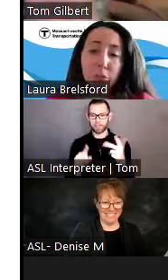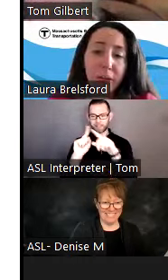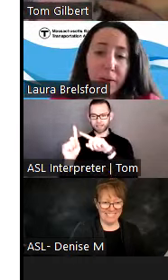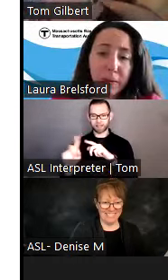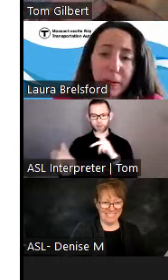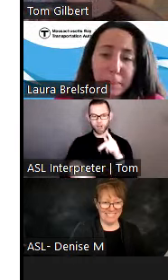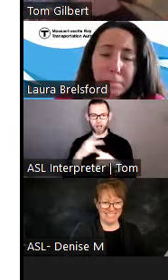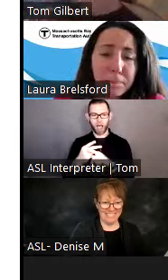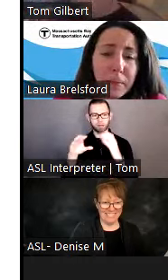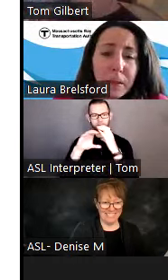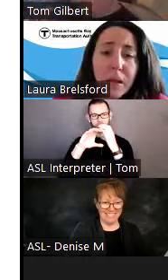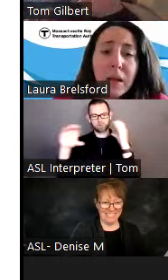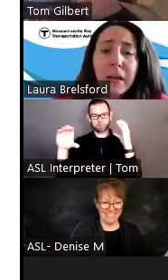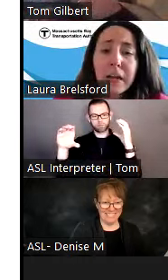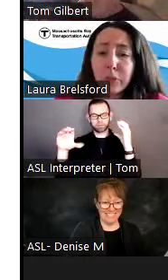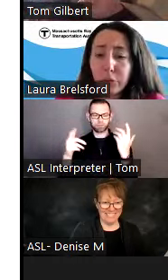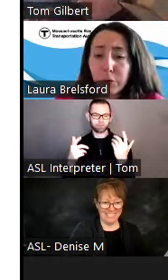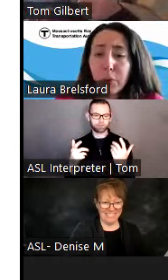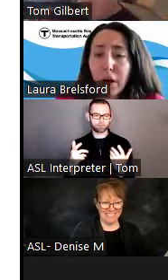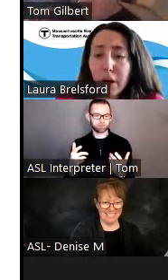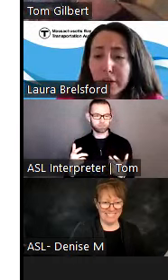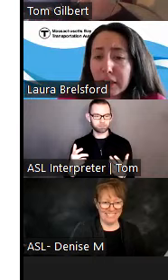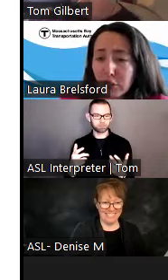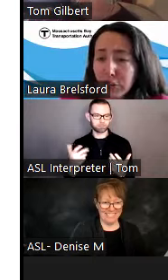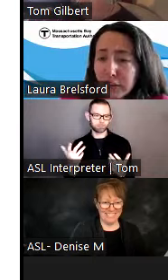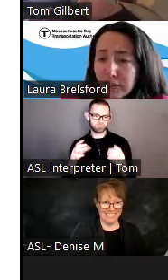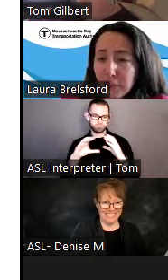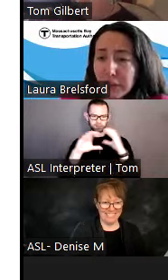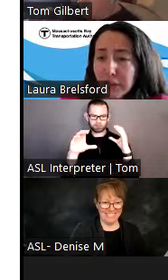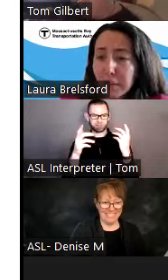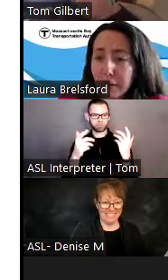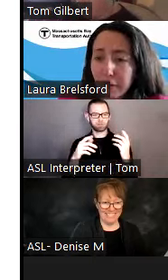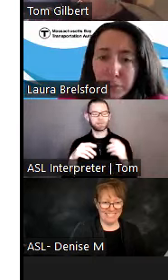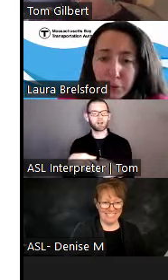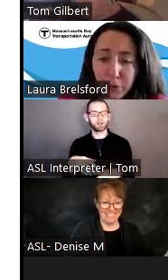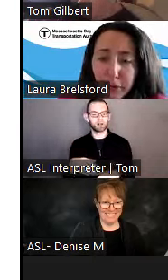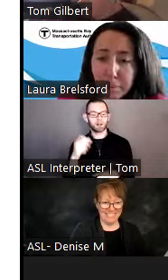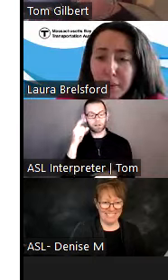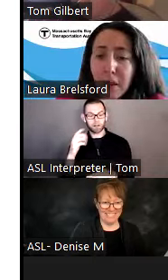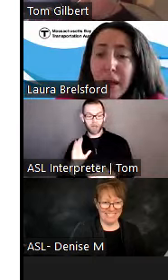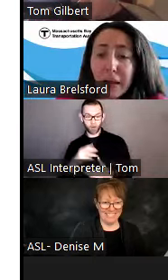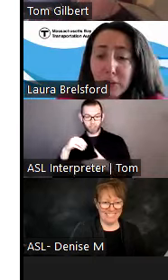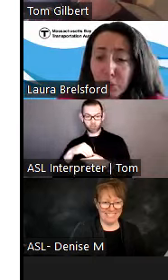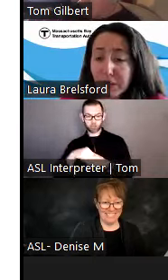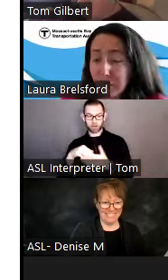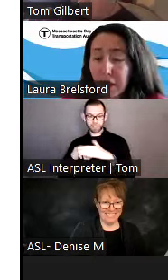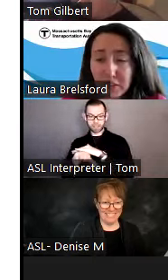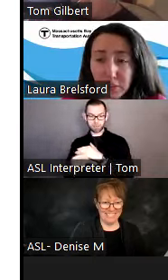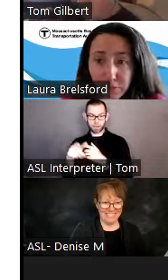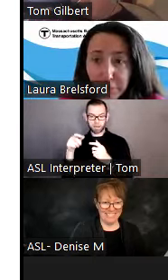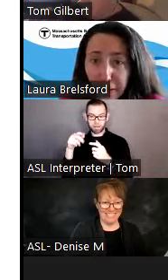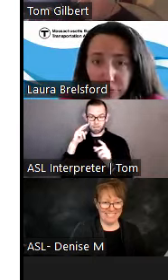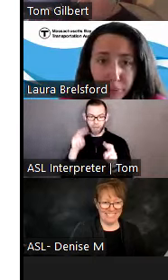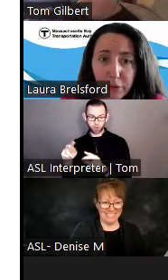cars running on the line. And through our internal accessibility monitoring program, as well as lots